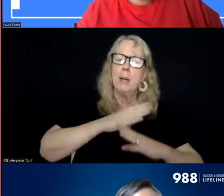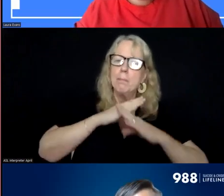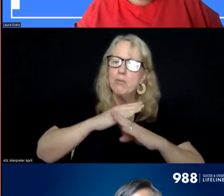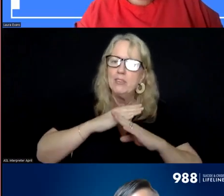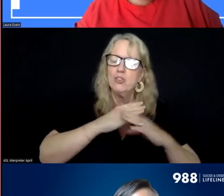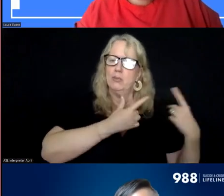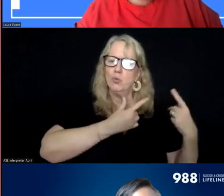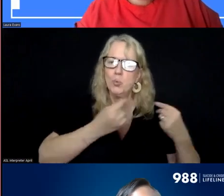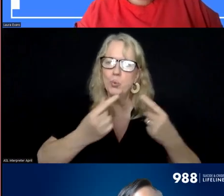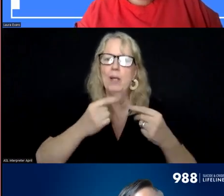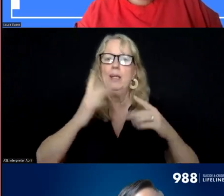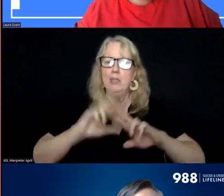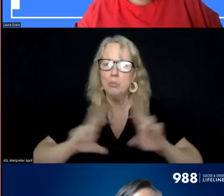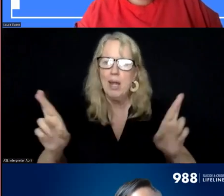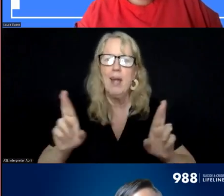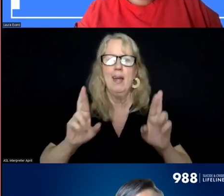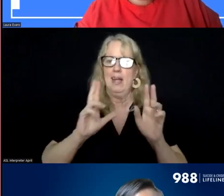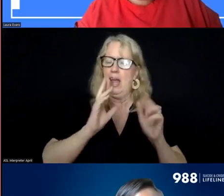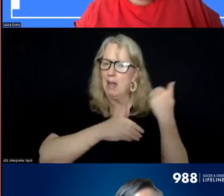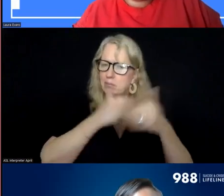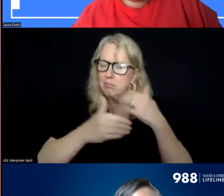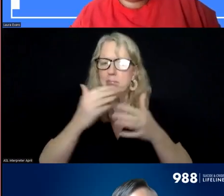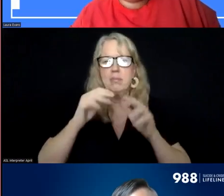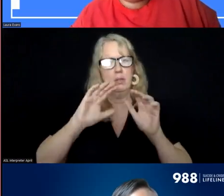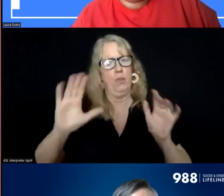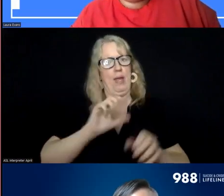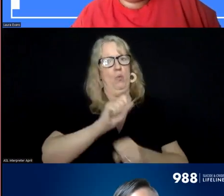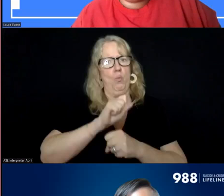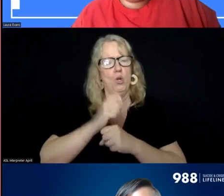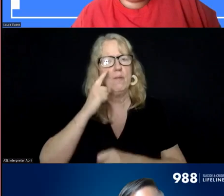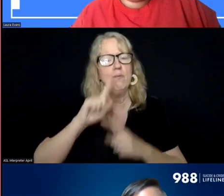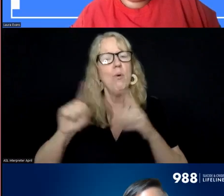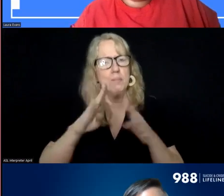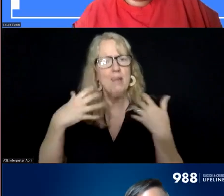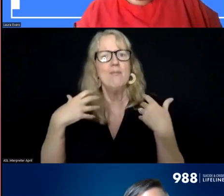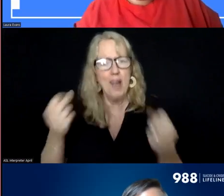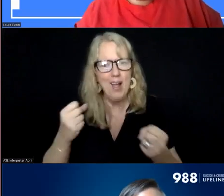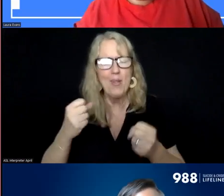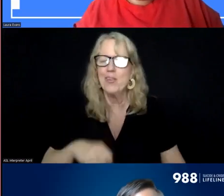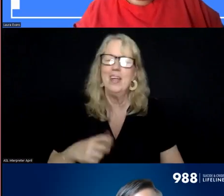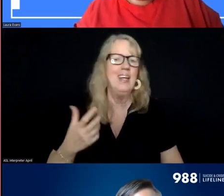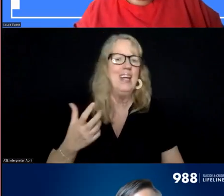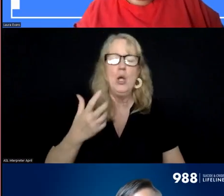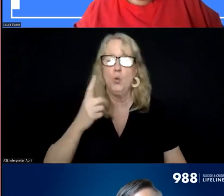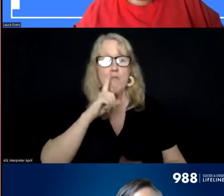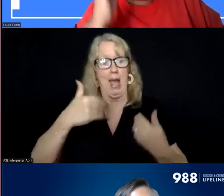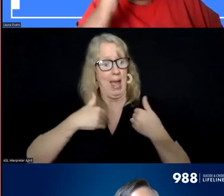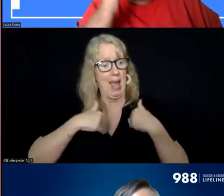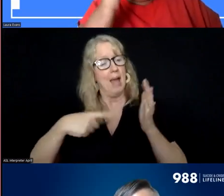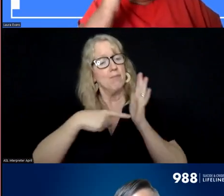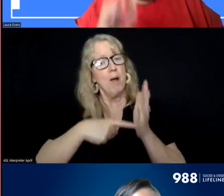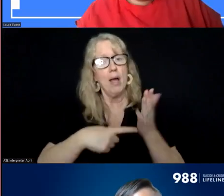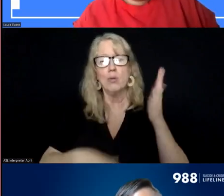do in physical healthcare. We should continue to do that work for behavioral healthcare. We do not have a model where we say